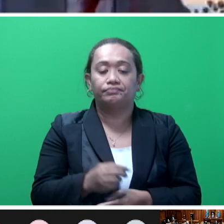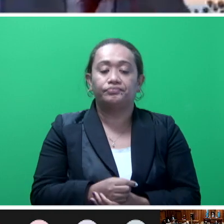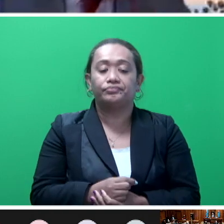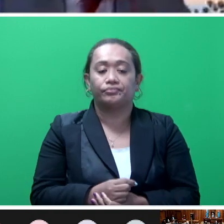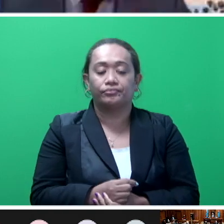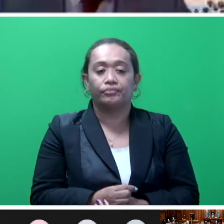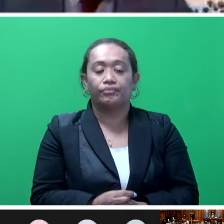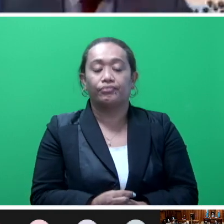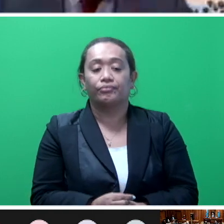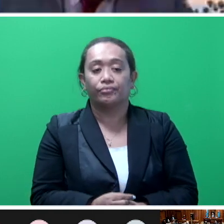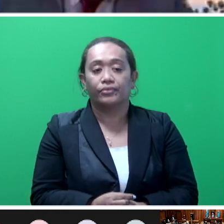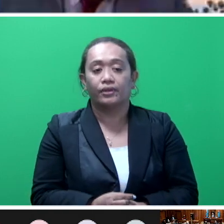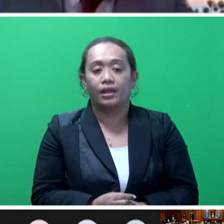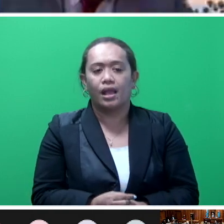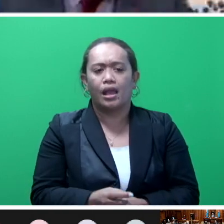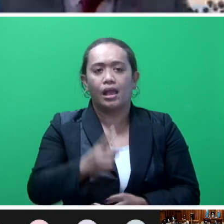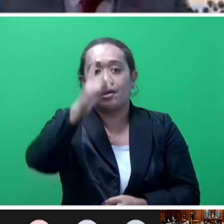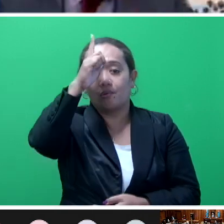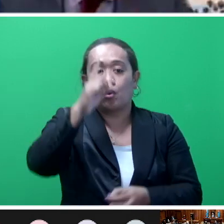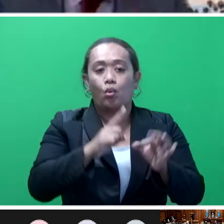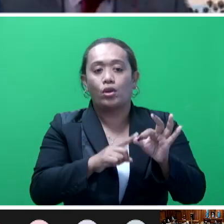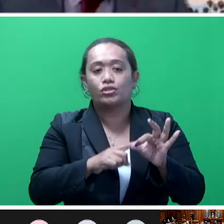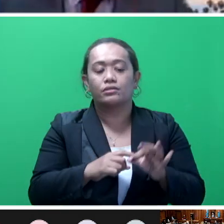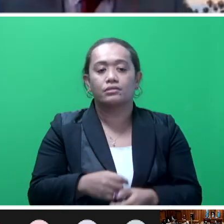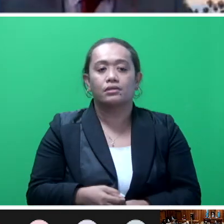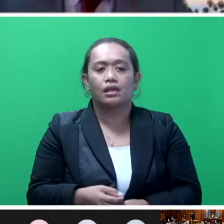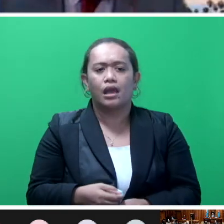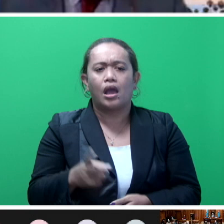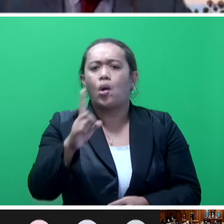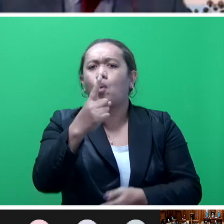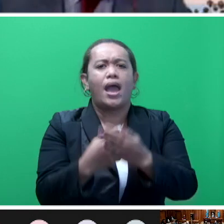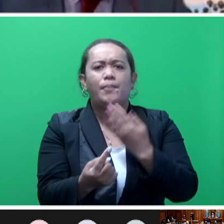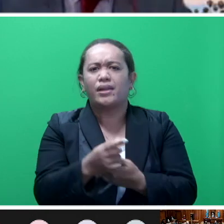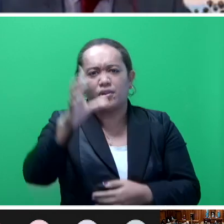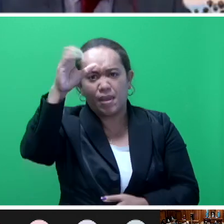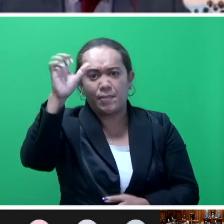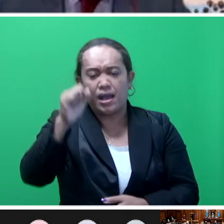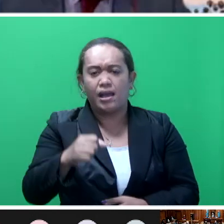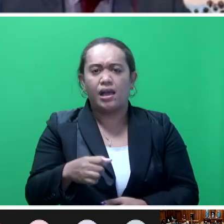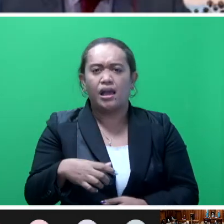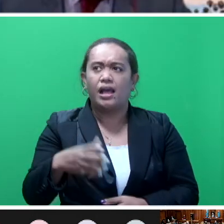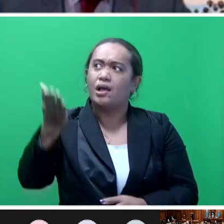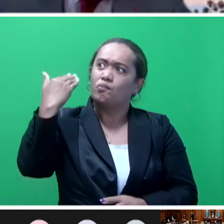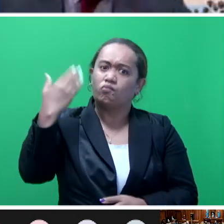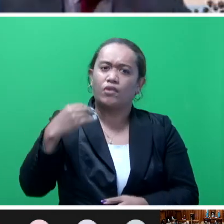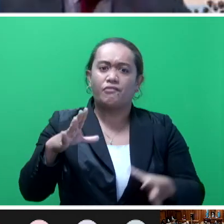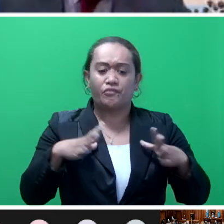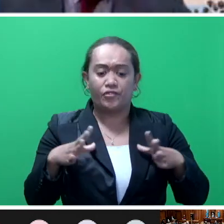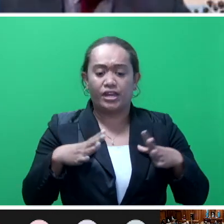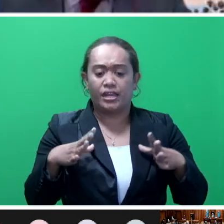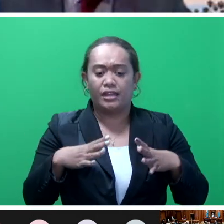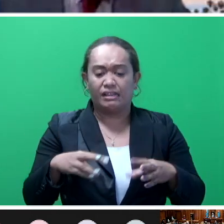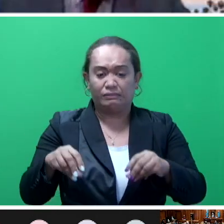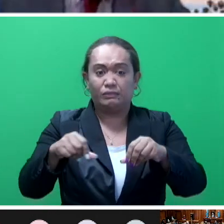Minister, what has happened to the supply of free poultry manure to the farmers that he boasted about